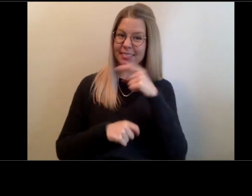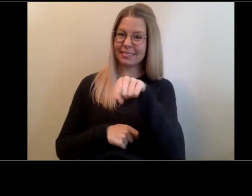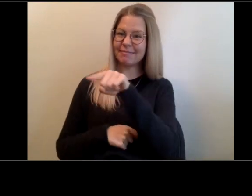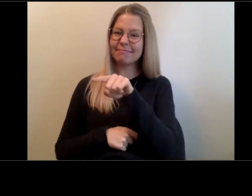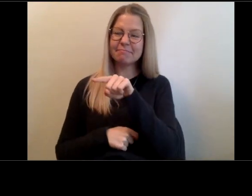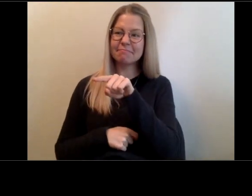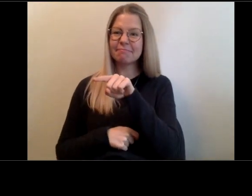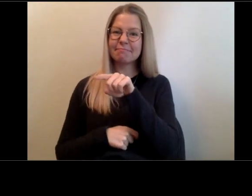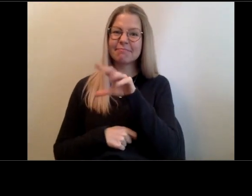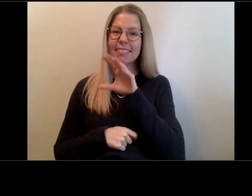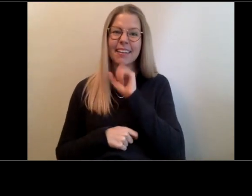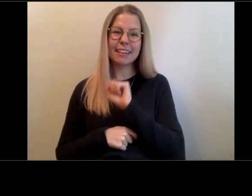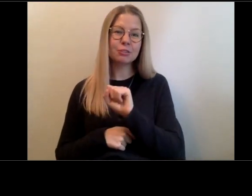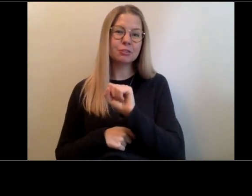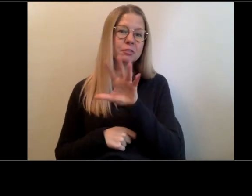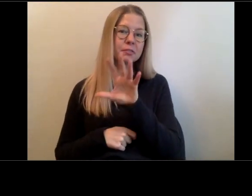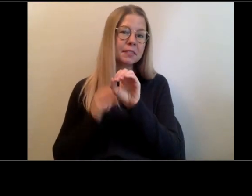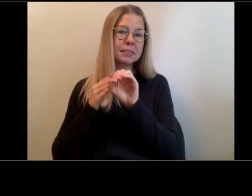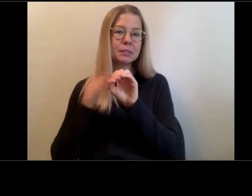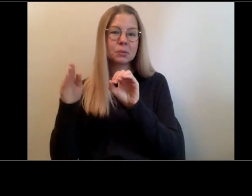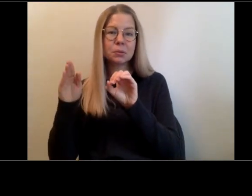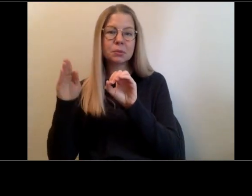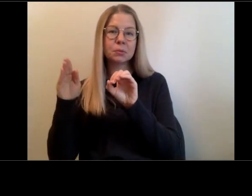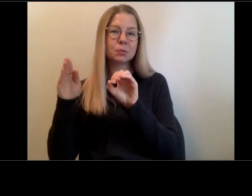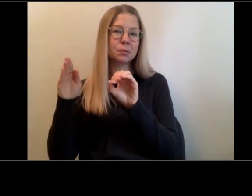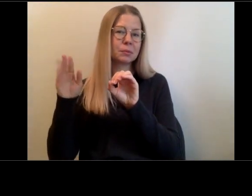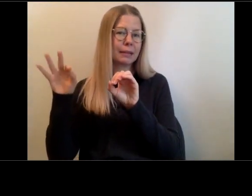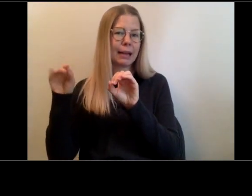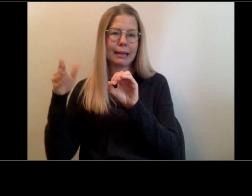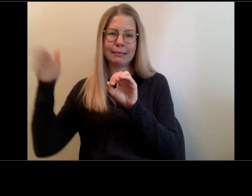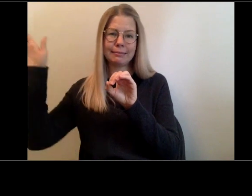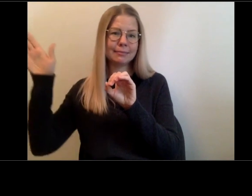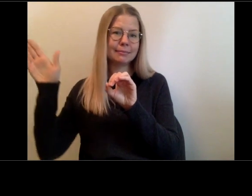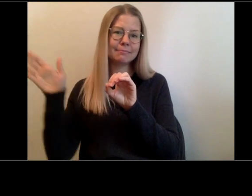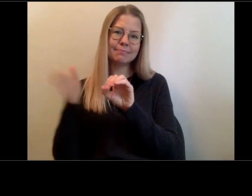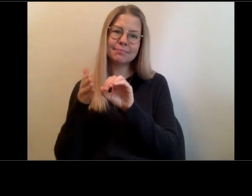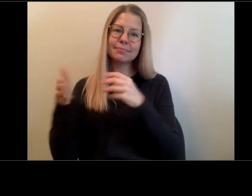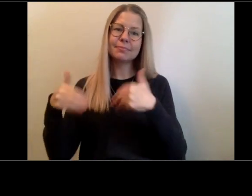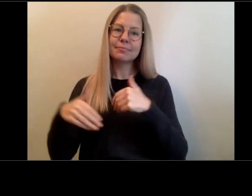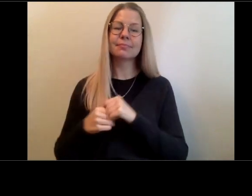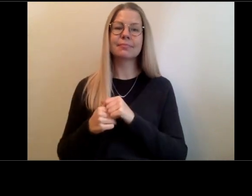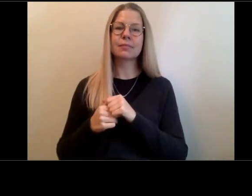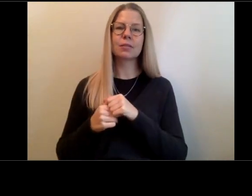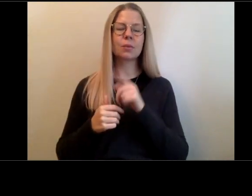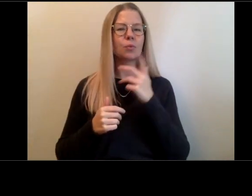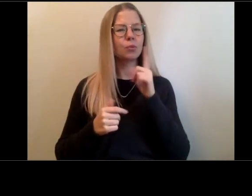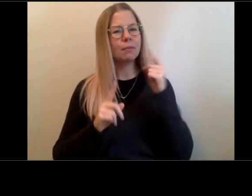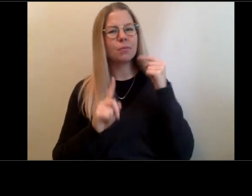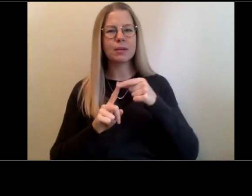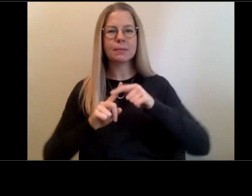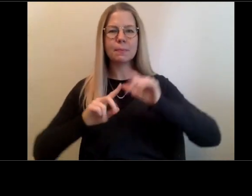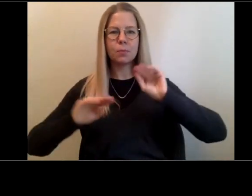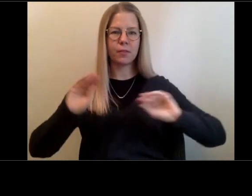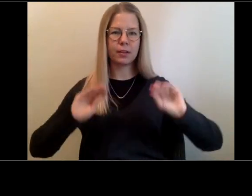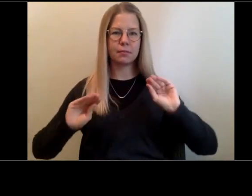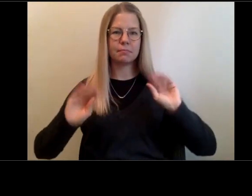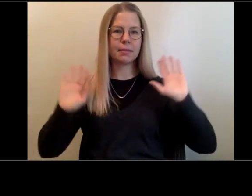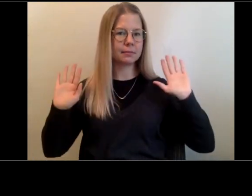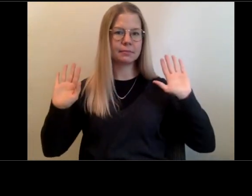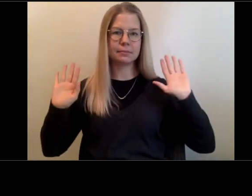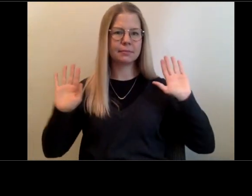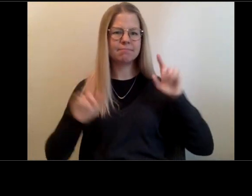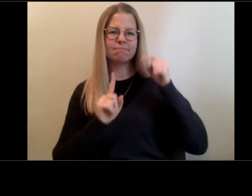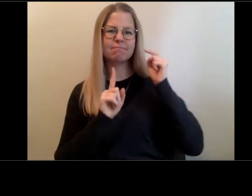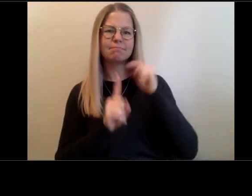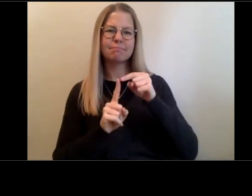over age 80. It's that business of staying mobile, of actually moving your joints. Esther has taught